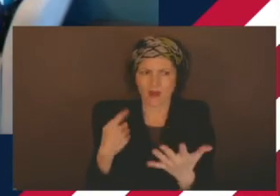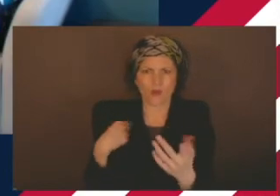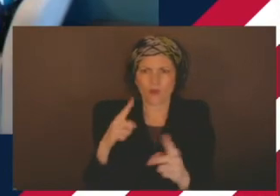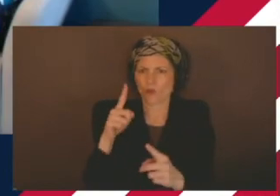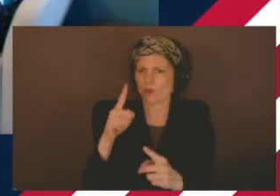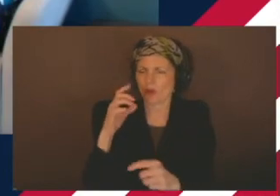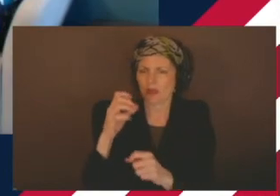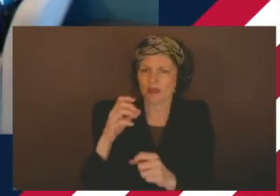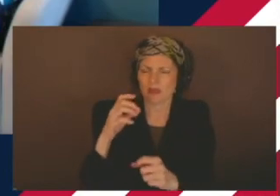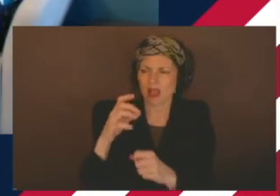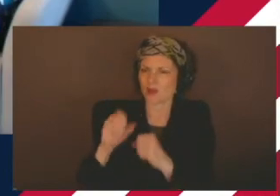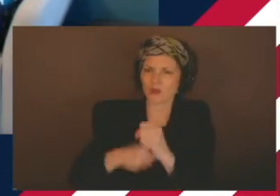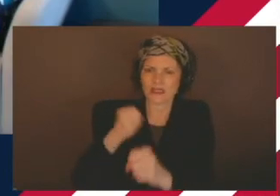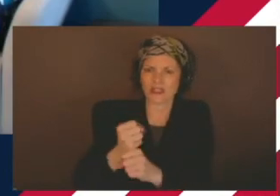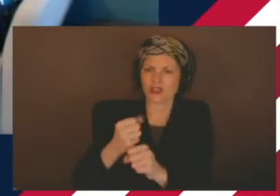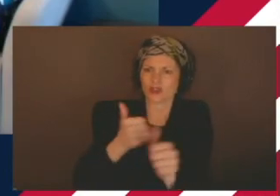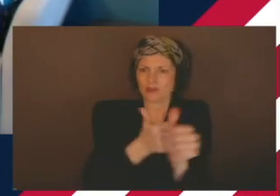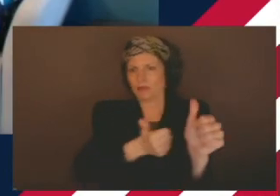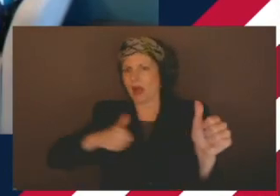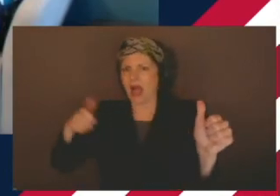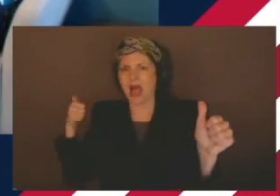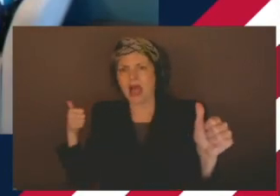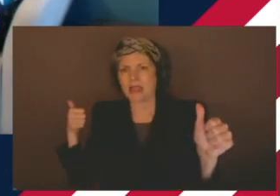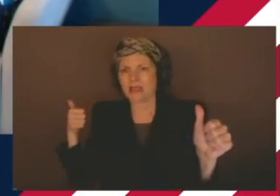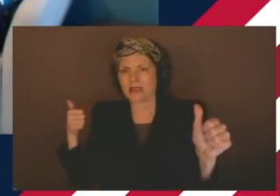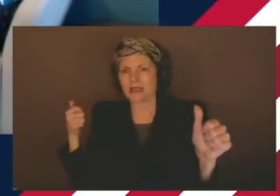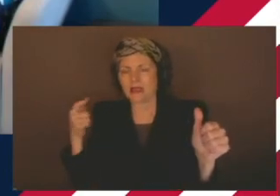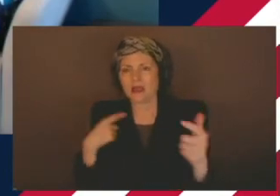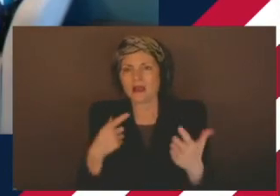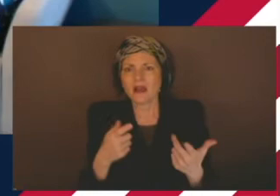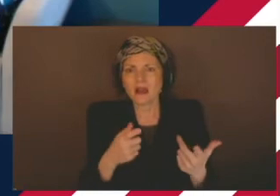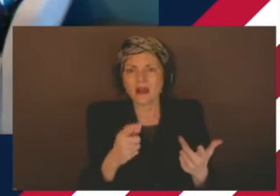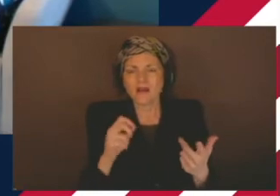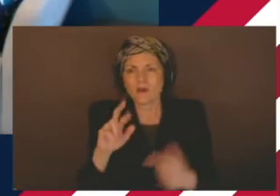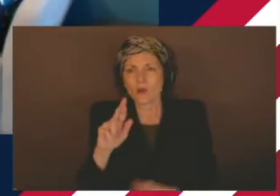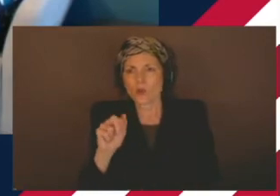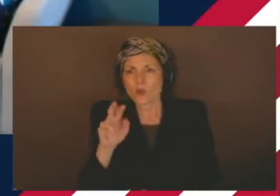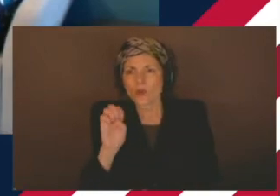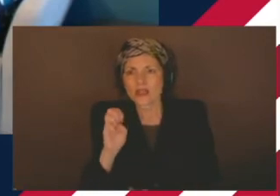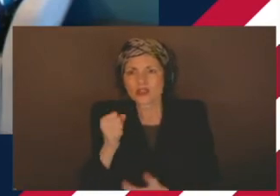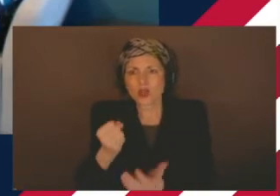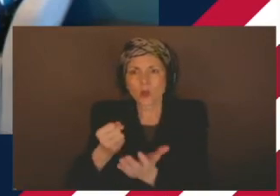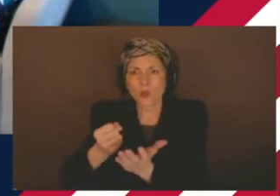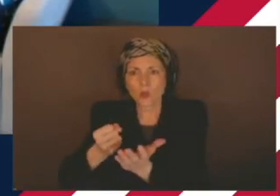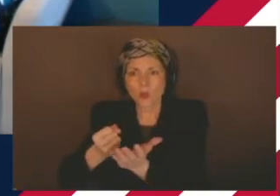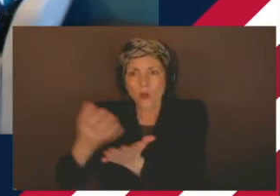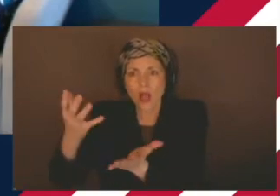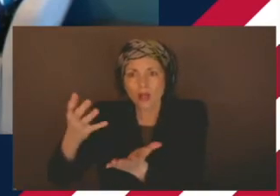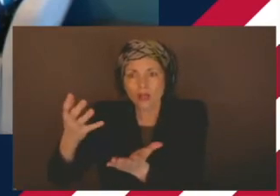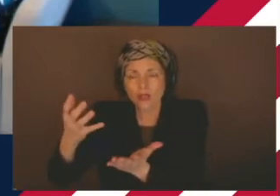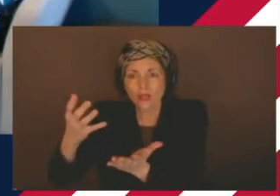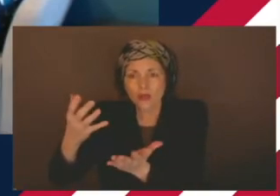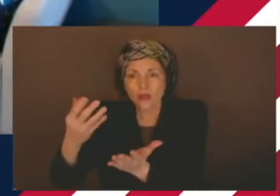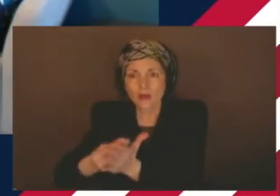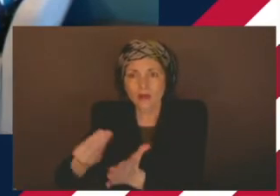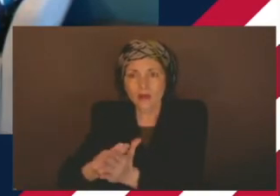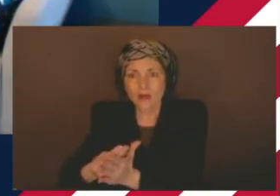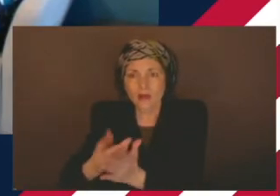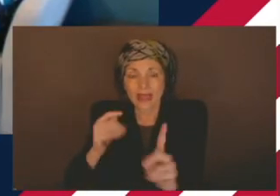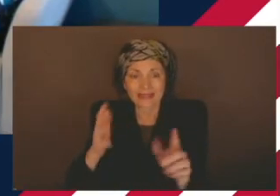In terms of racial wealth and homeownership gaps and segregation, we're actually living